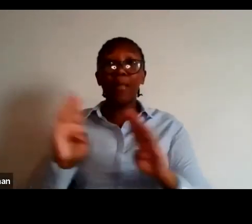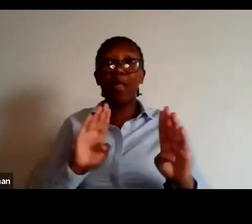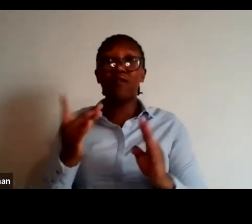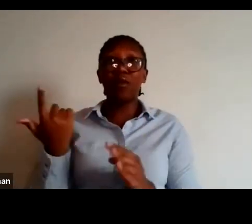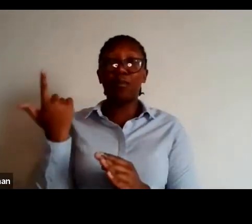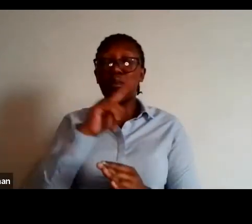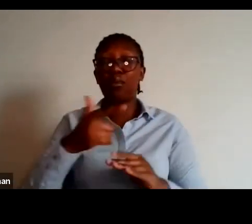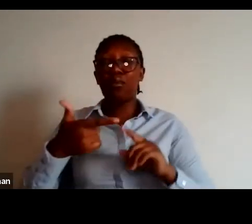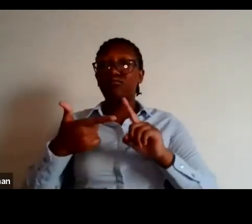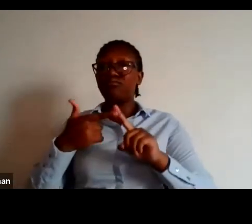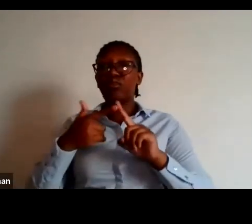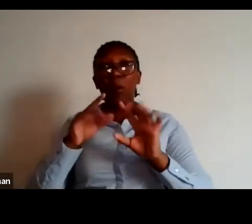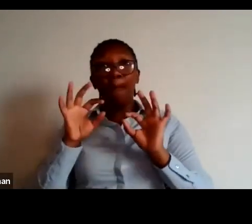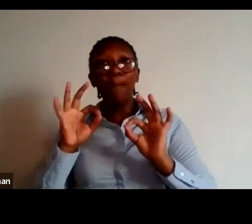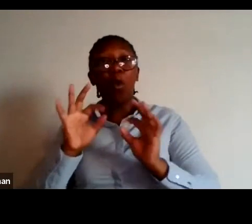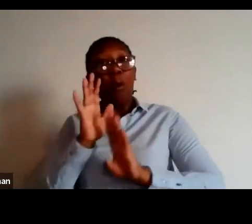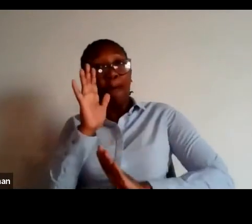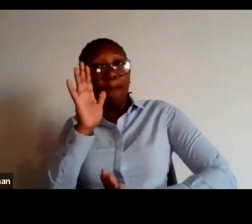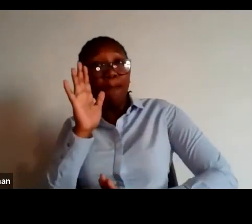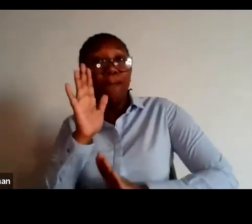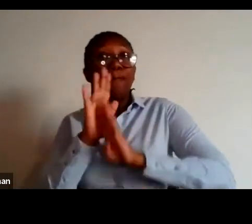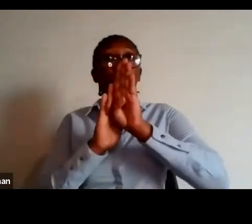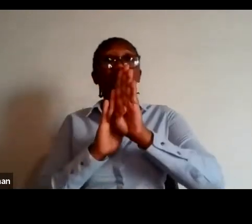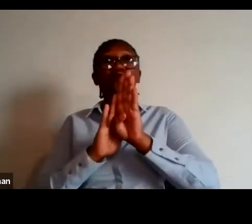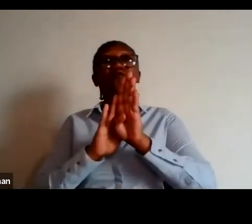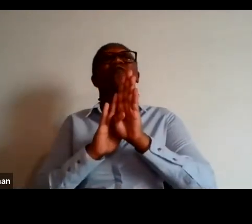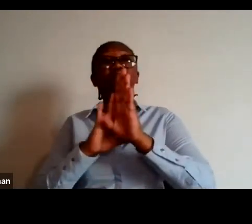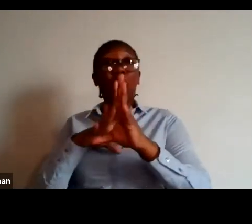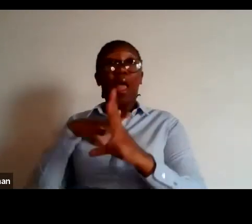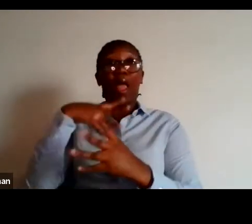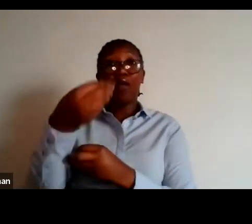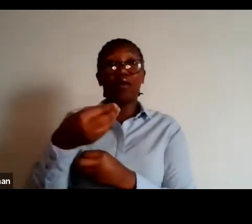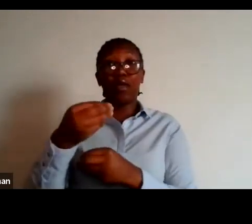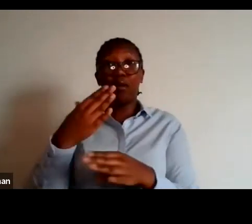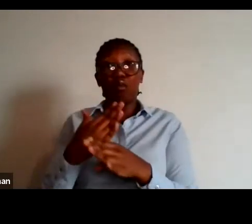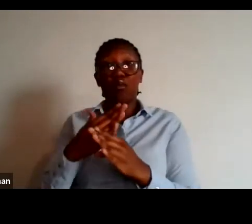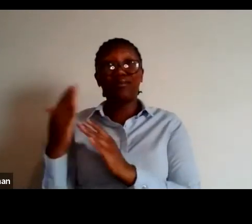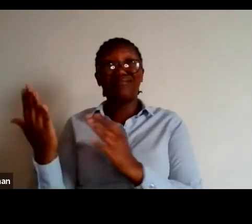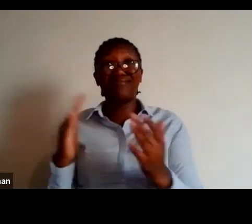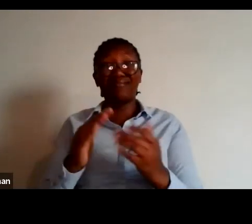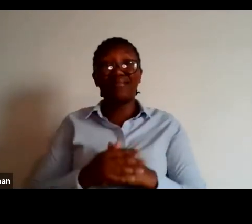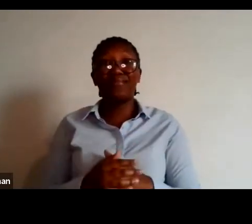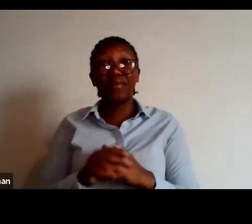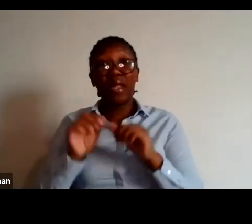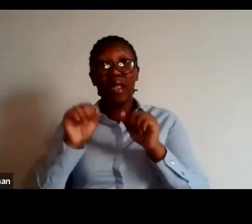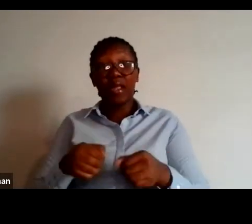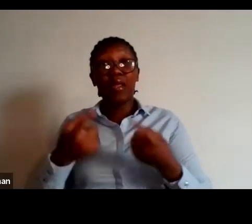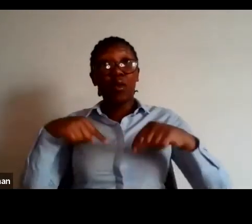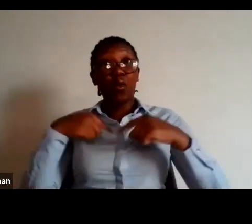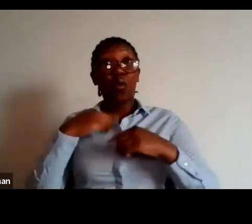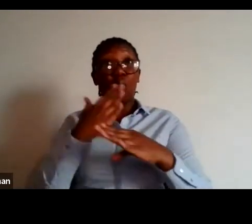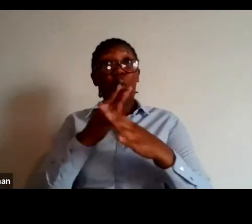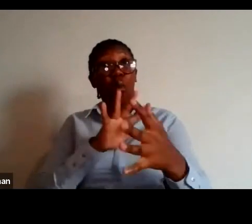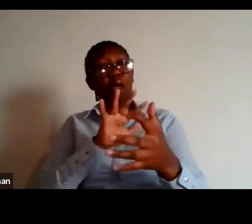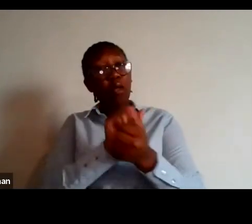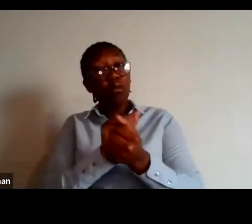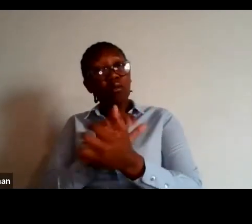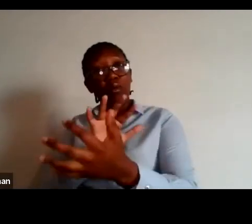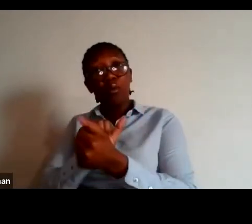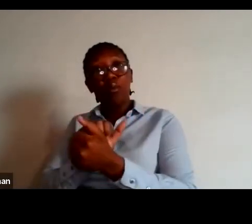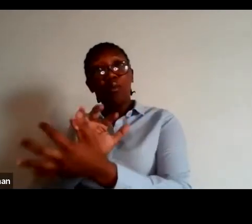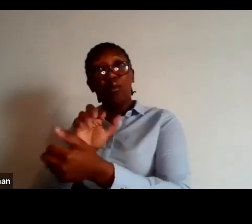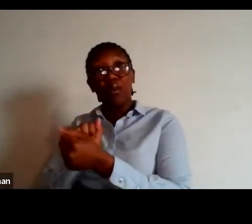insight, and improve outcomes. We work together with and